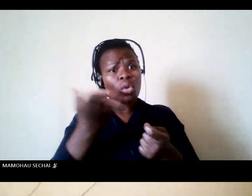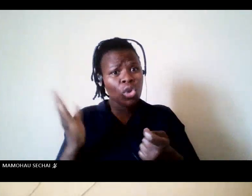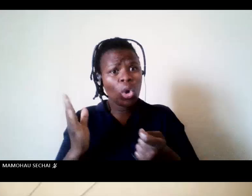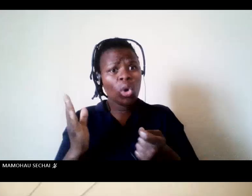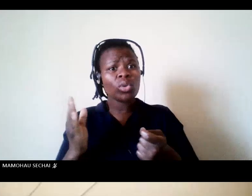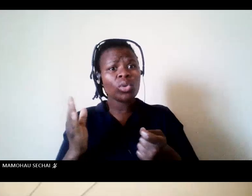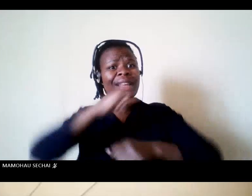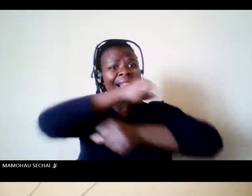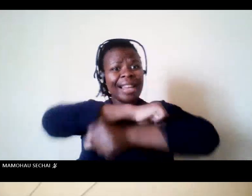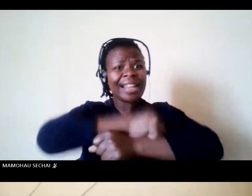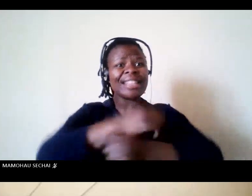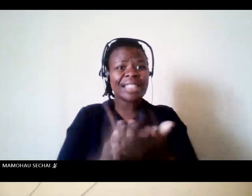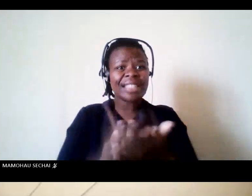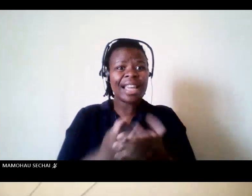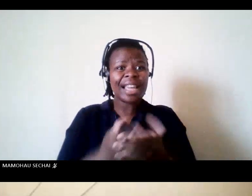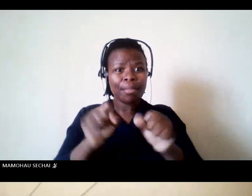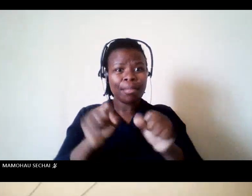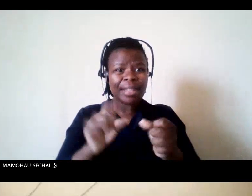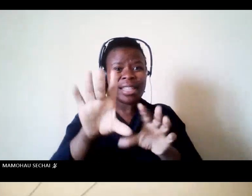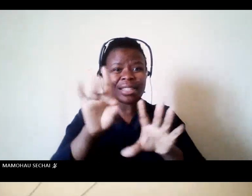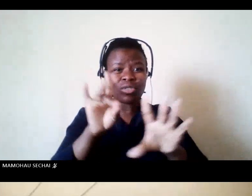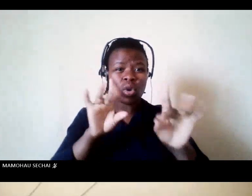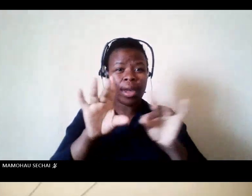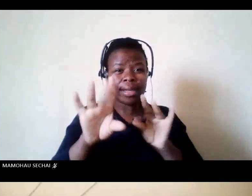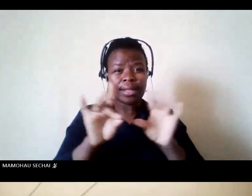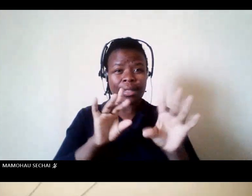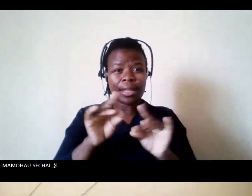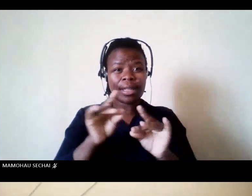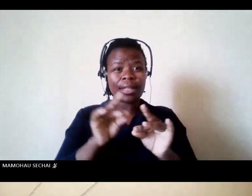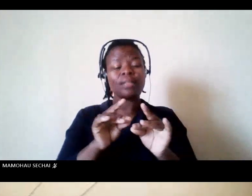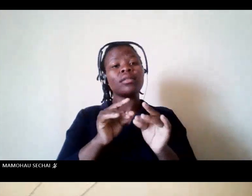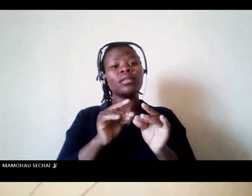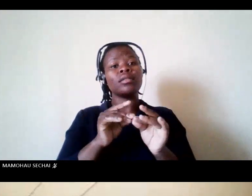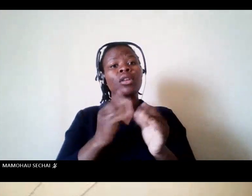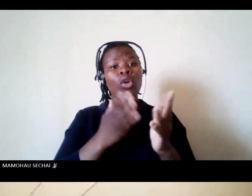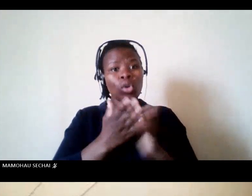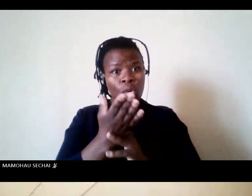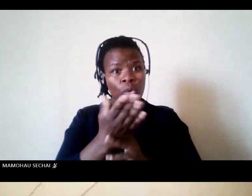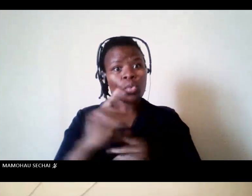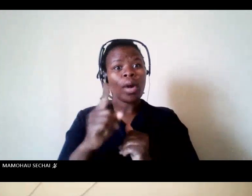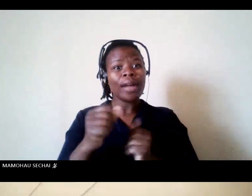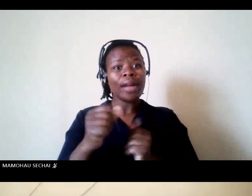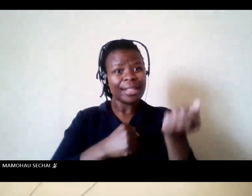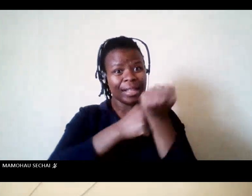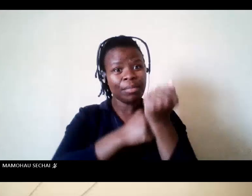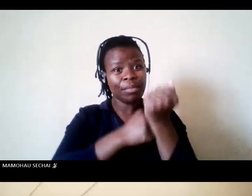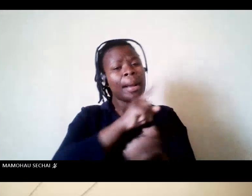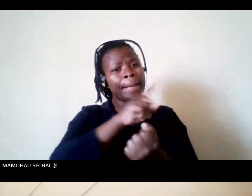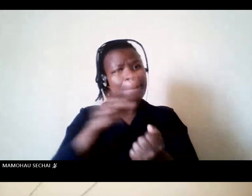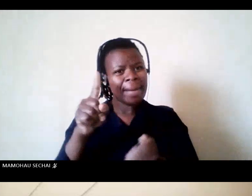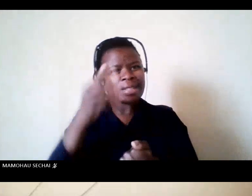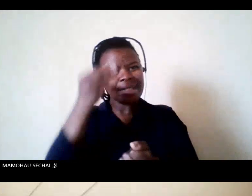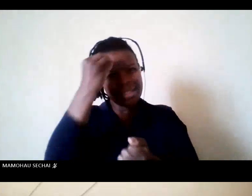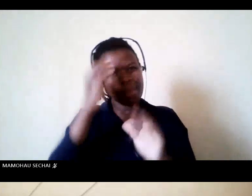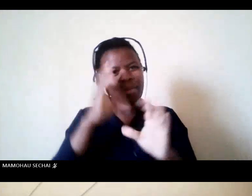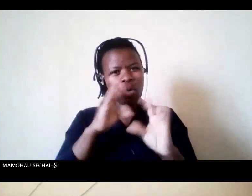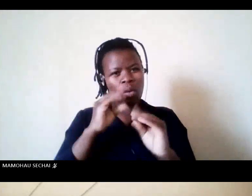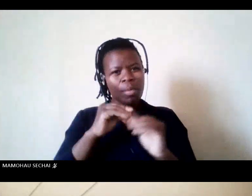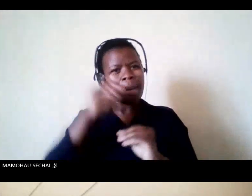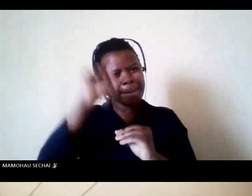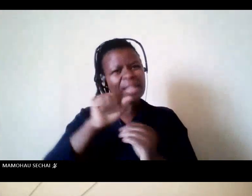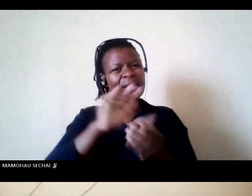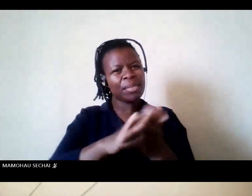make choices through their carers. Okay. But what you're saying, Alice, is true. We still have to be very